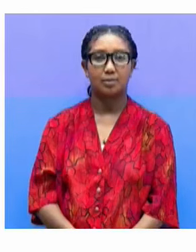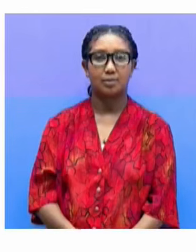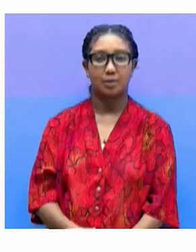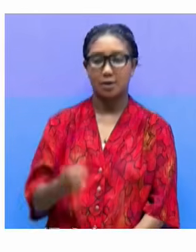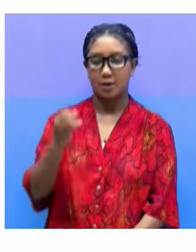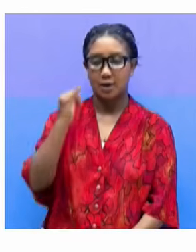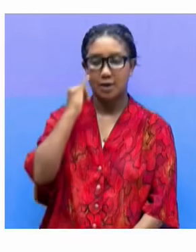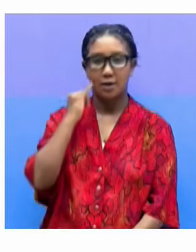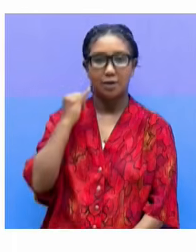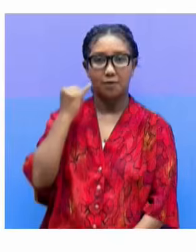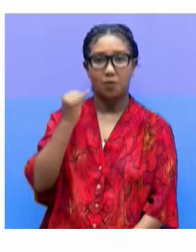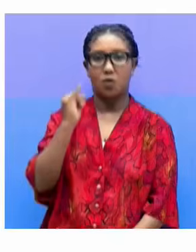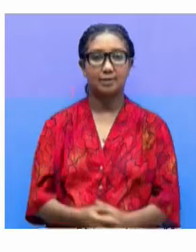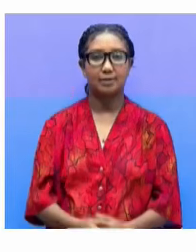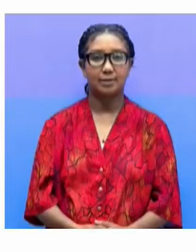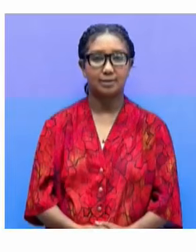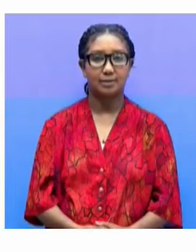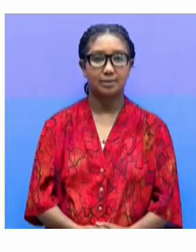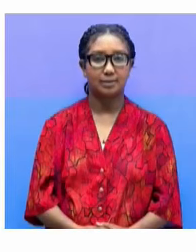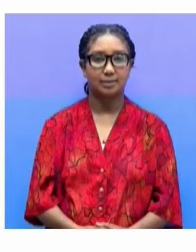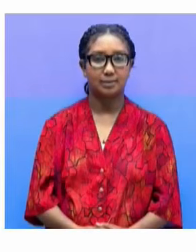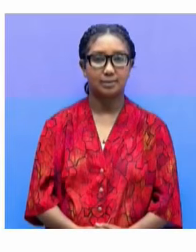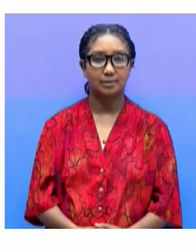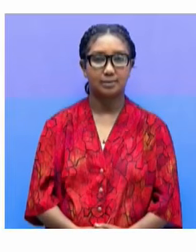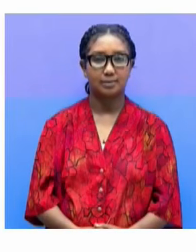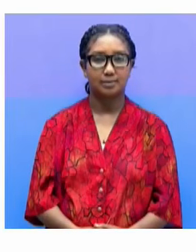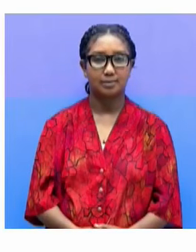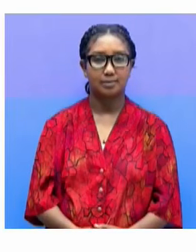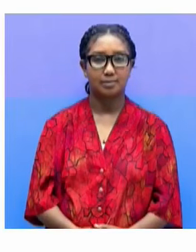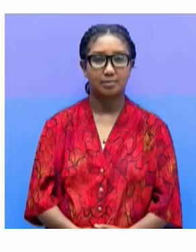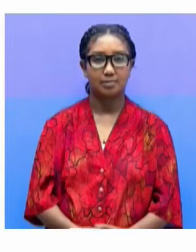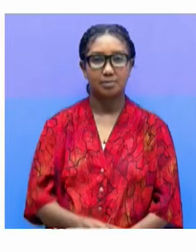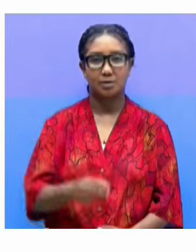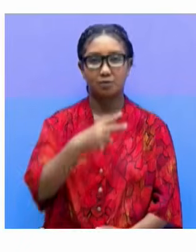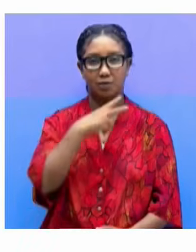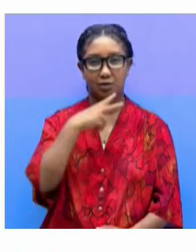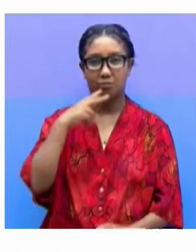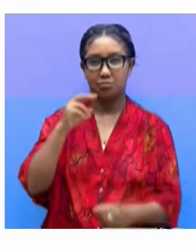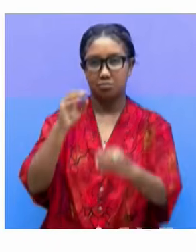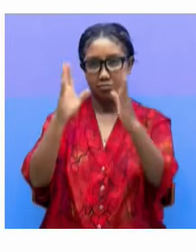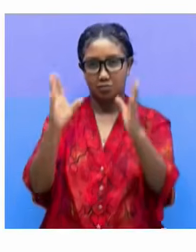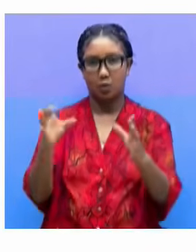2. The last for this activity,